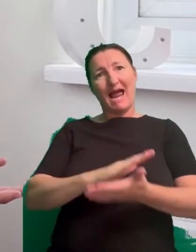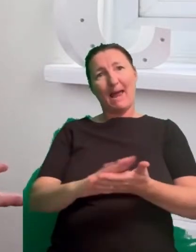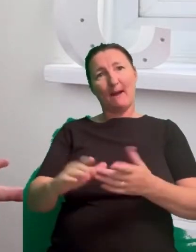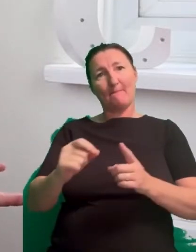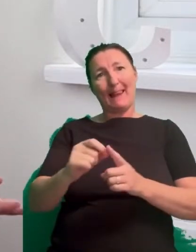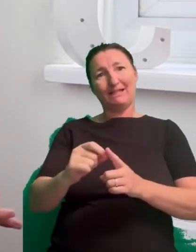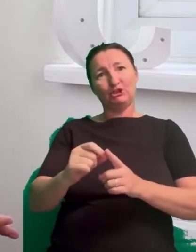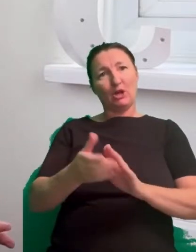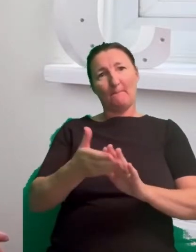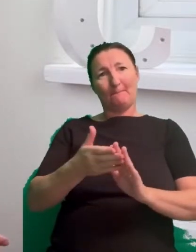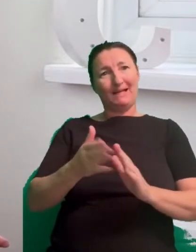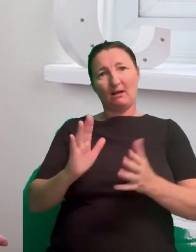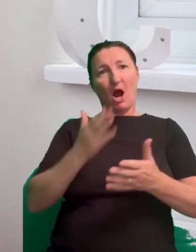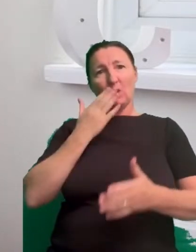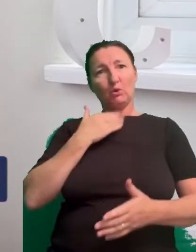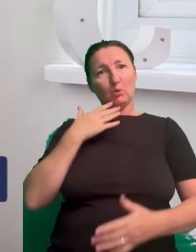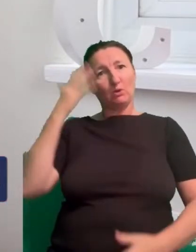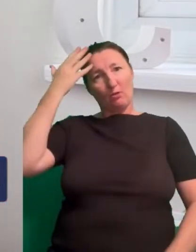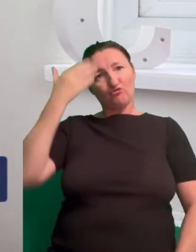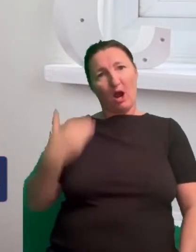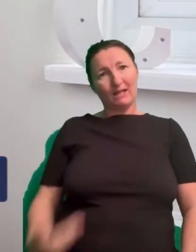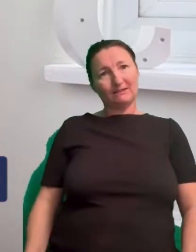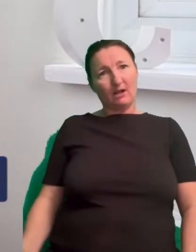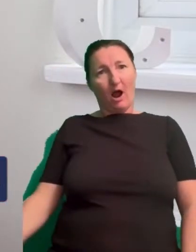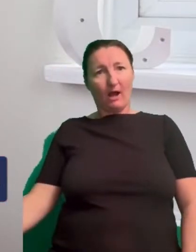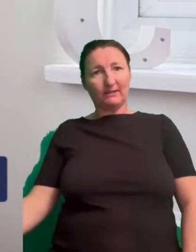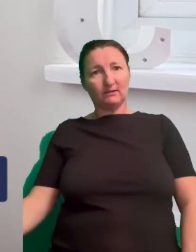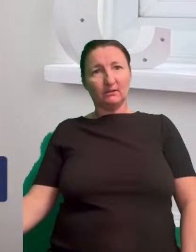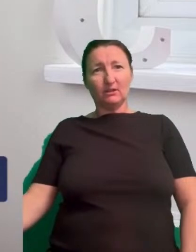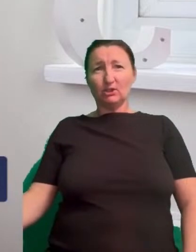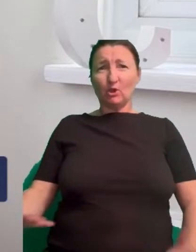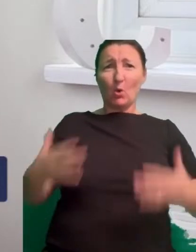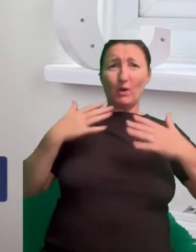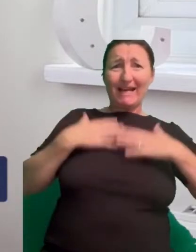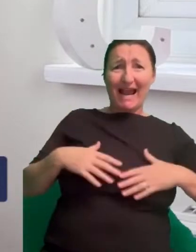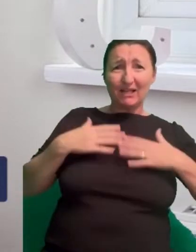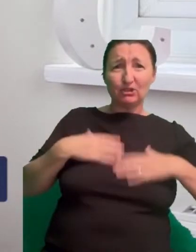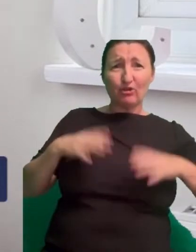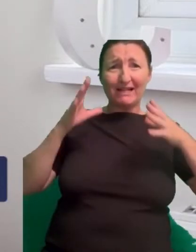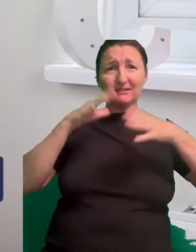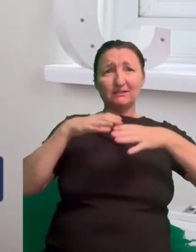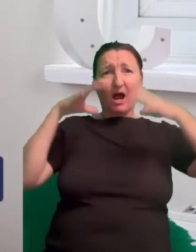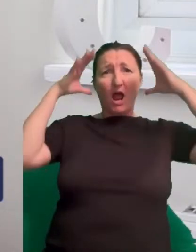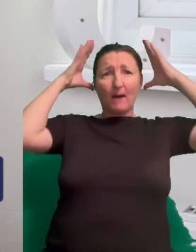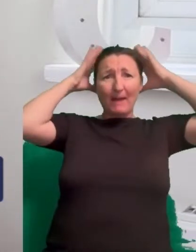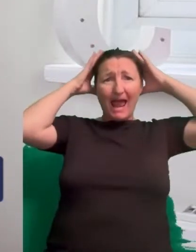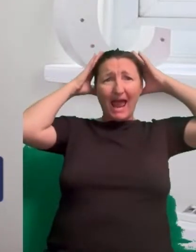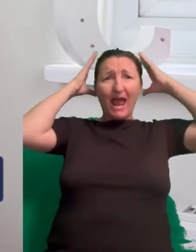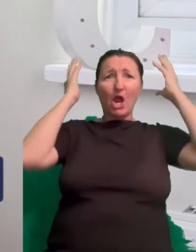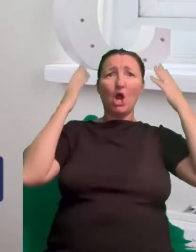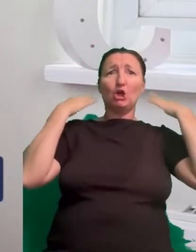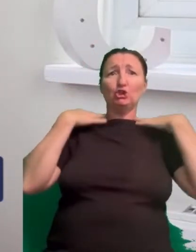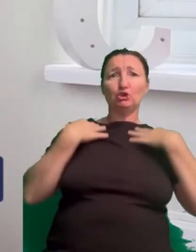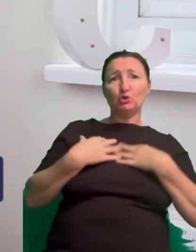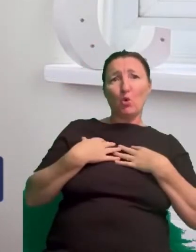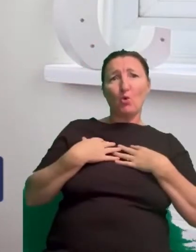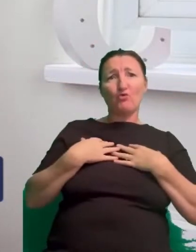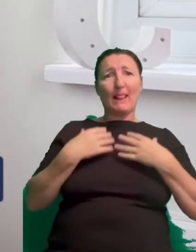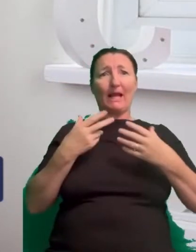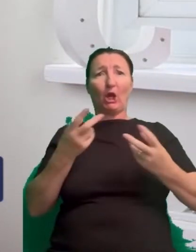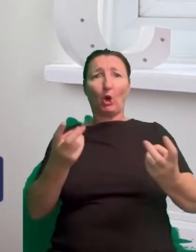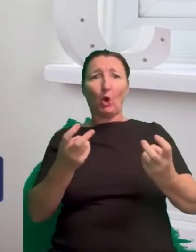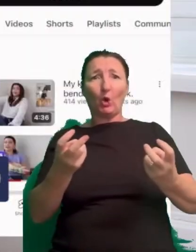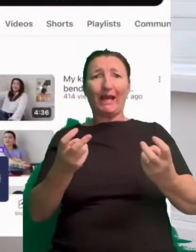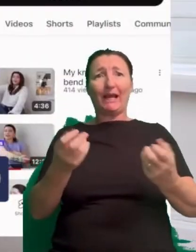arm and do day-to-day tasks such as tying up my hair, getting dressed, putting on jewellery, cooking and driving a